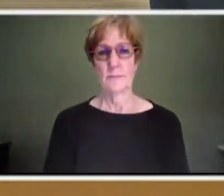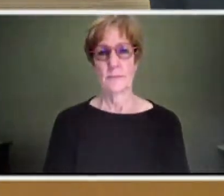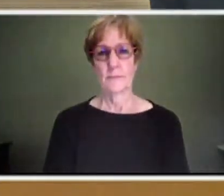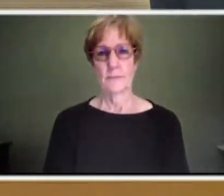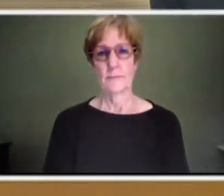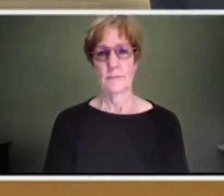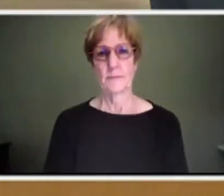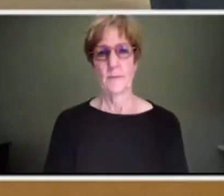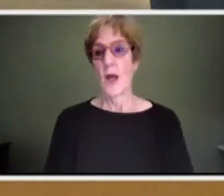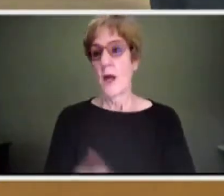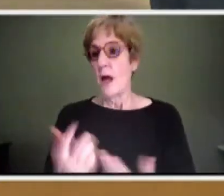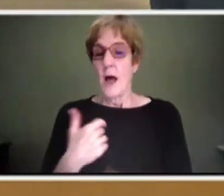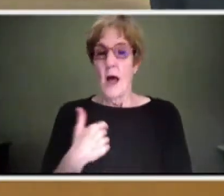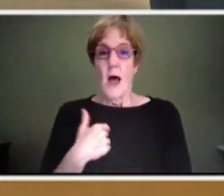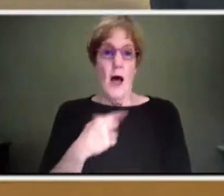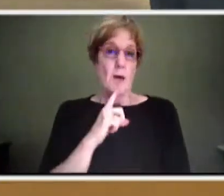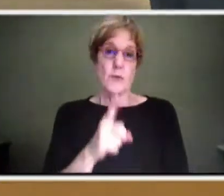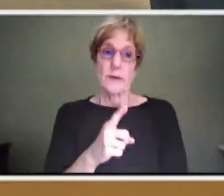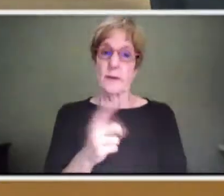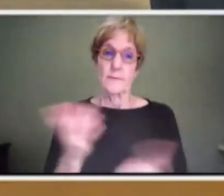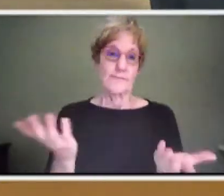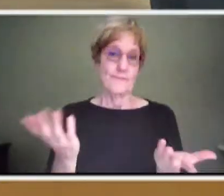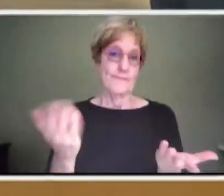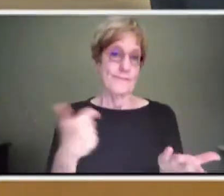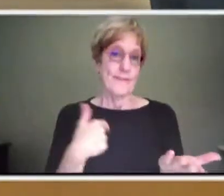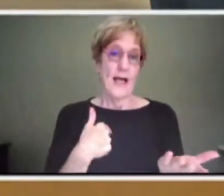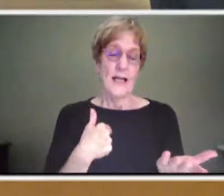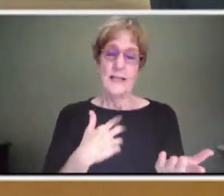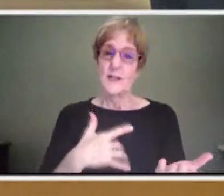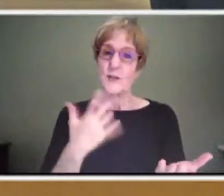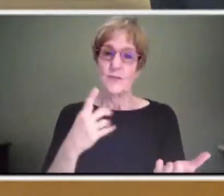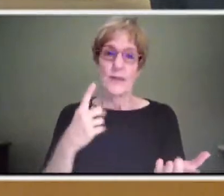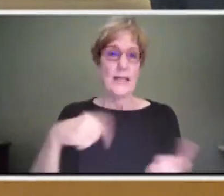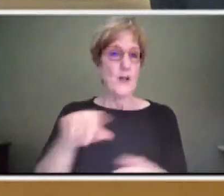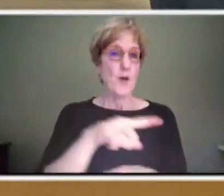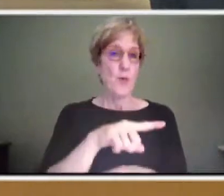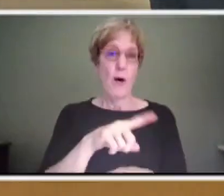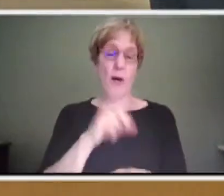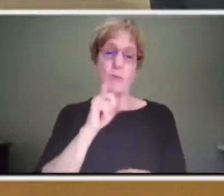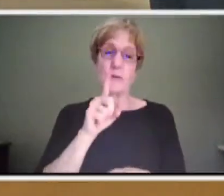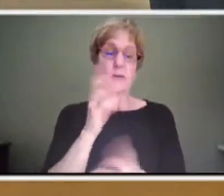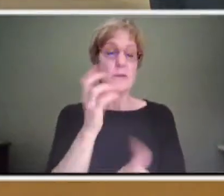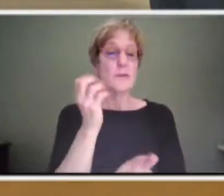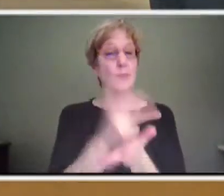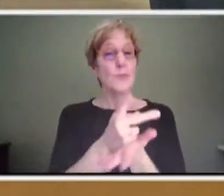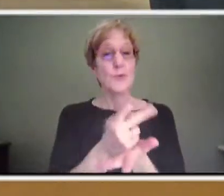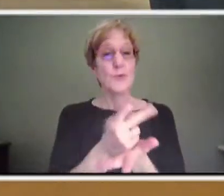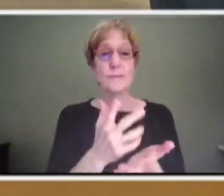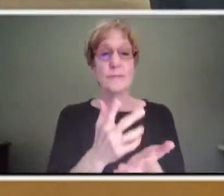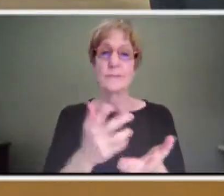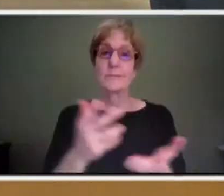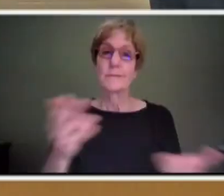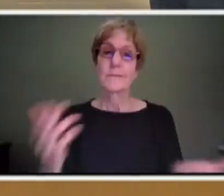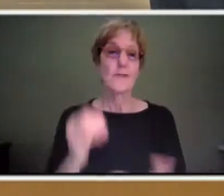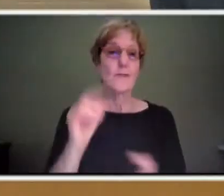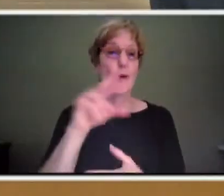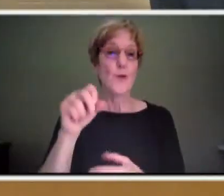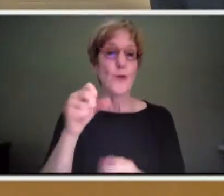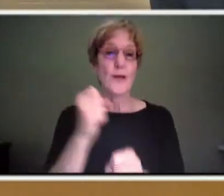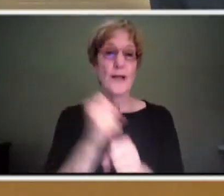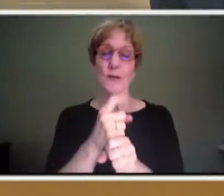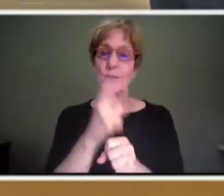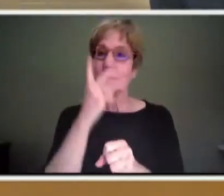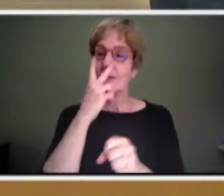Outside of that, I really, again, I pretty much felt like you guys would just go with it. And having been here for almost 30 years, I've seen the